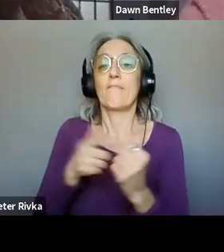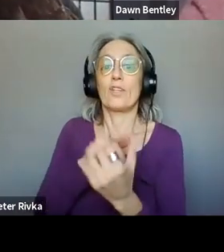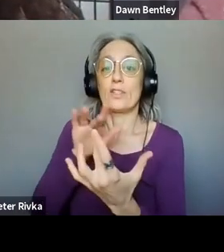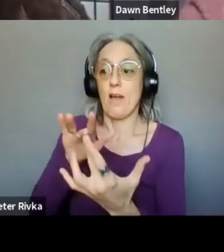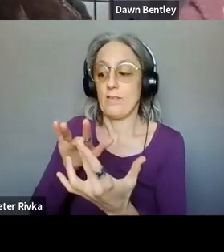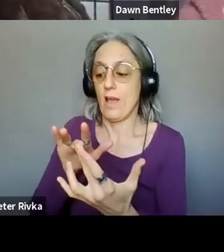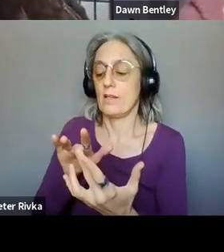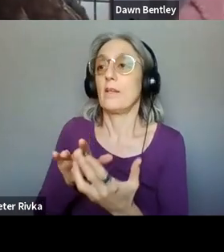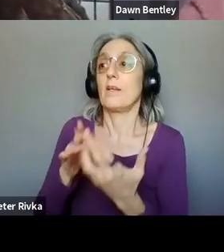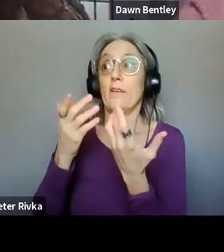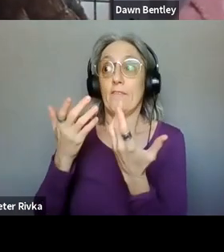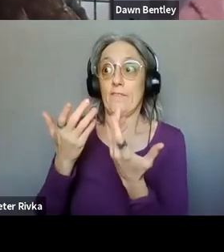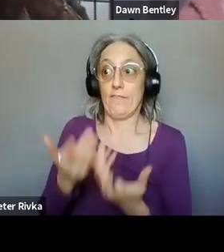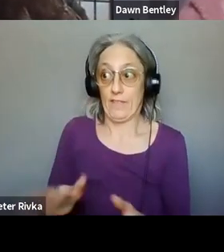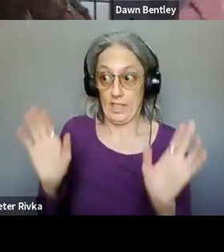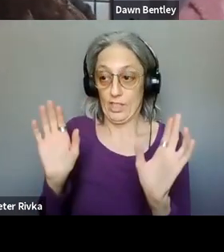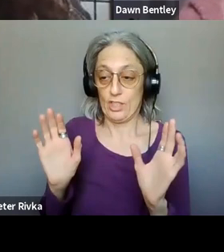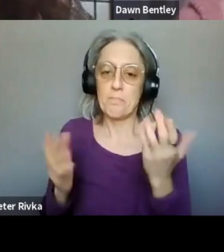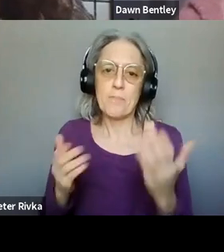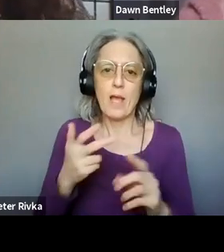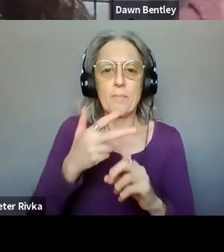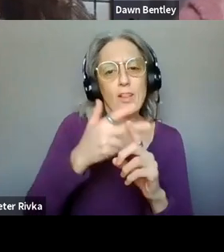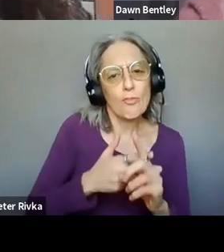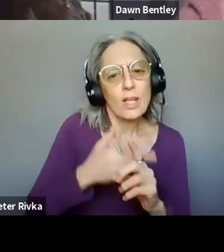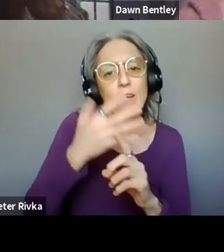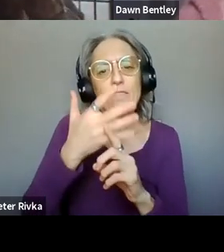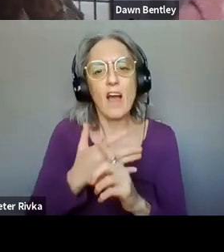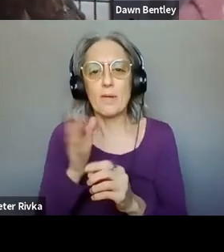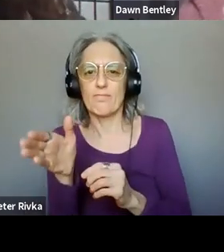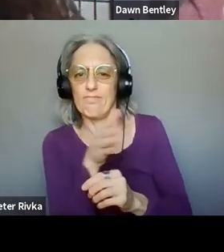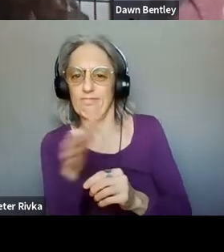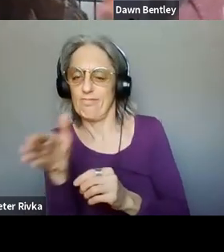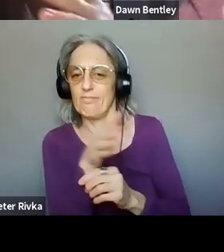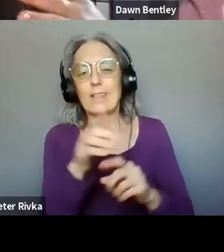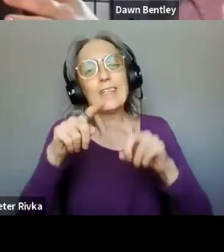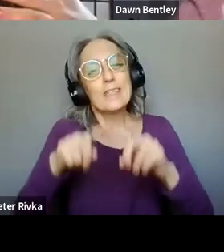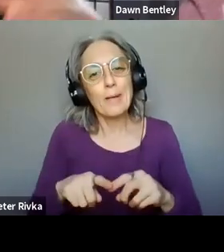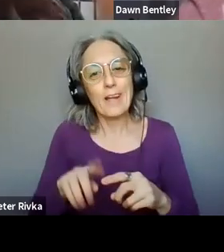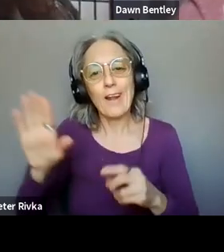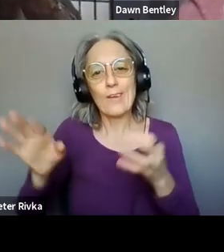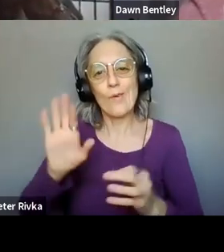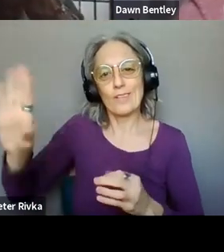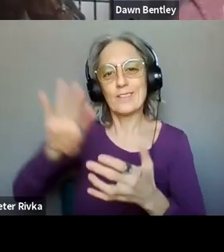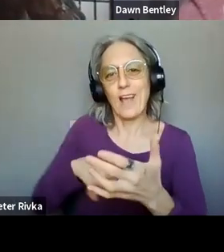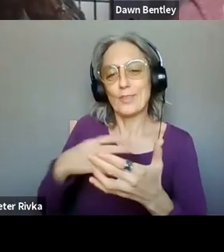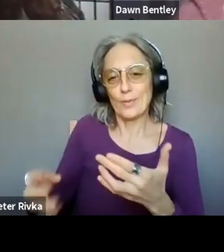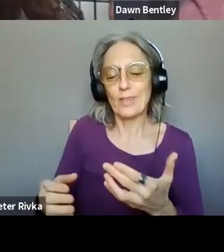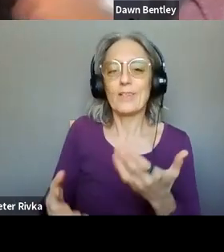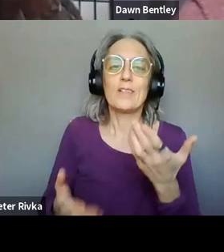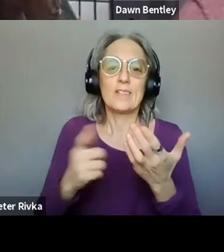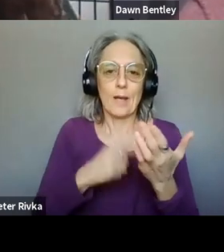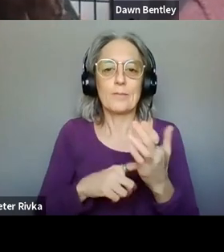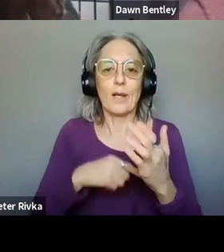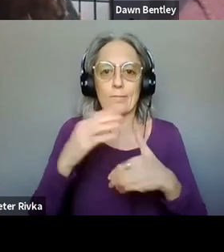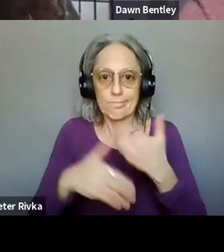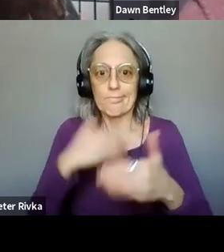that done, it can be 3 to 5 months, depending on court schedules again, before you actually have the